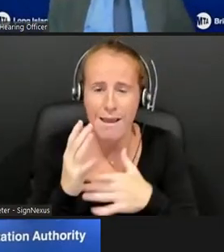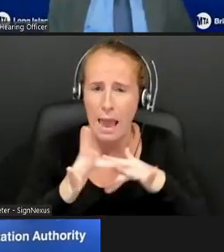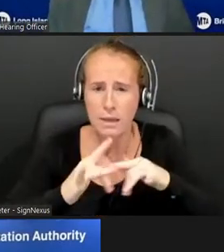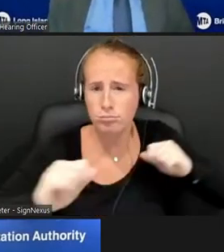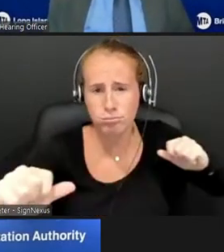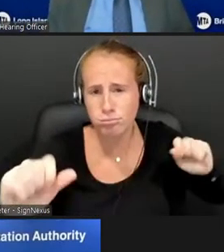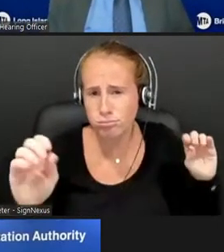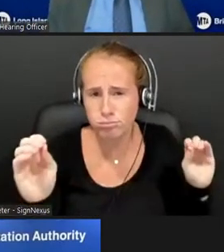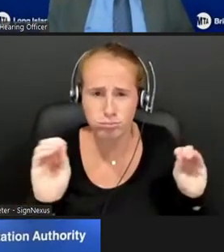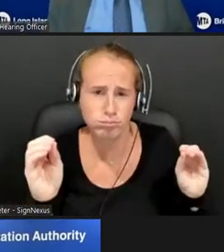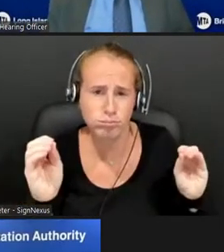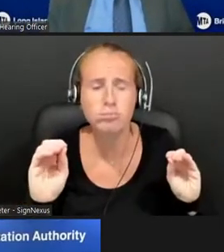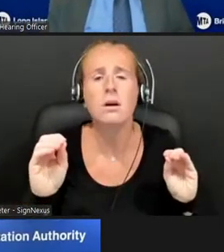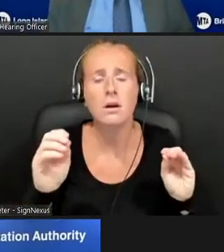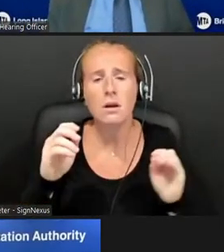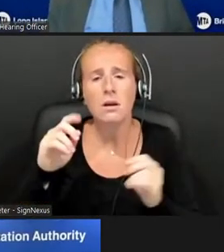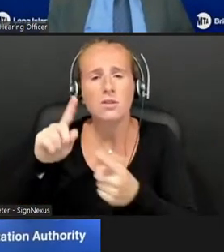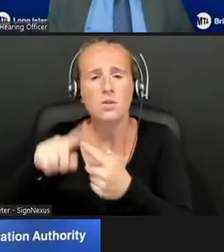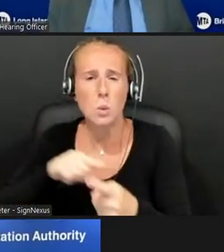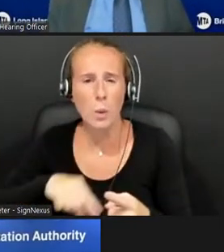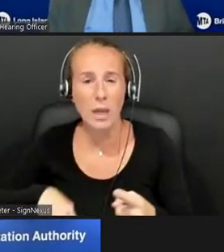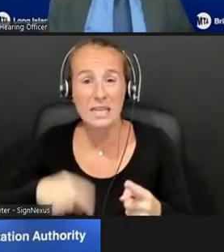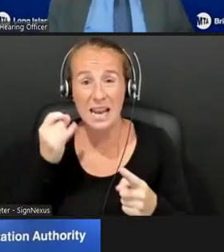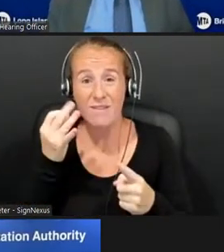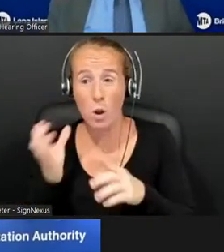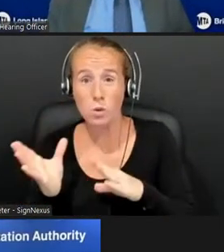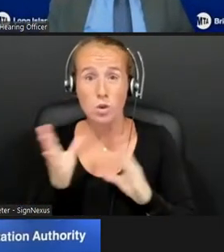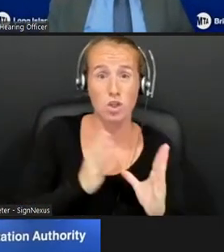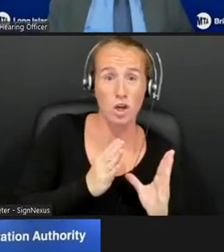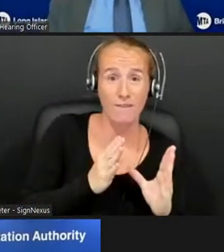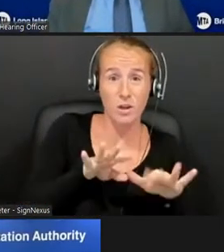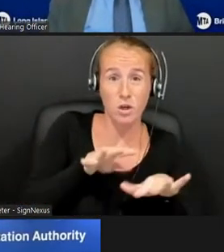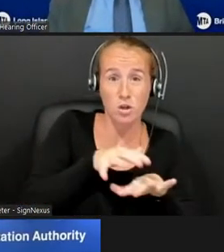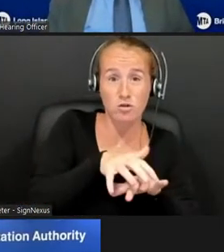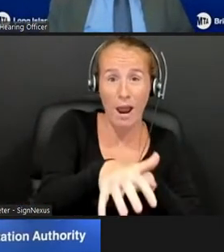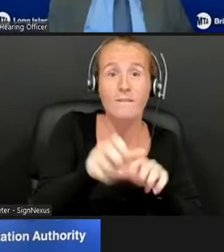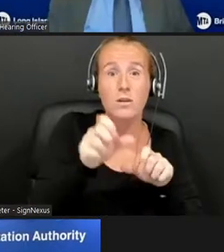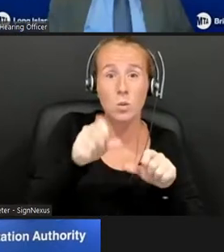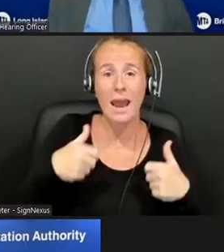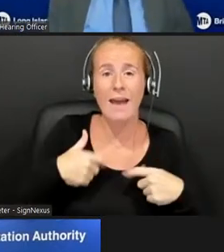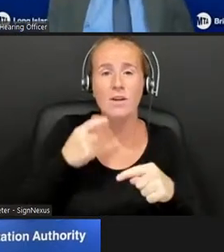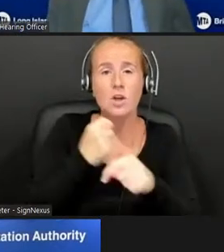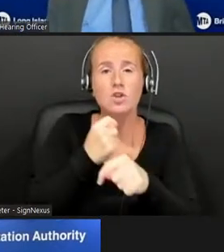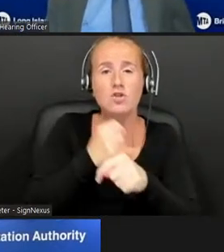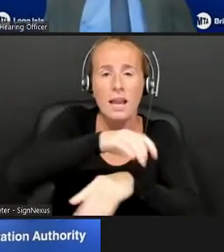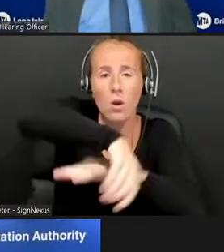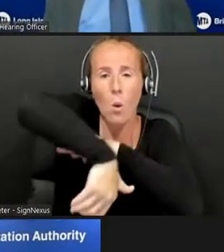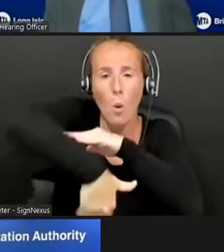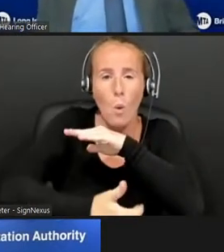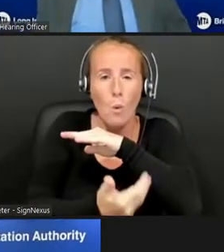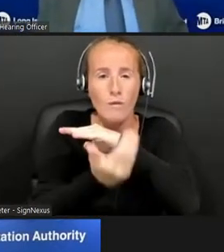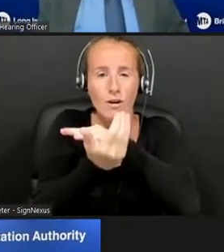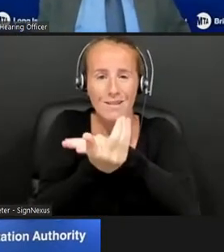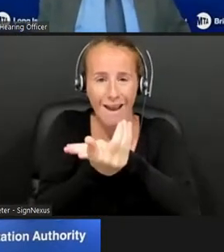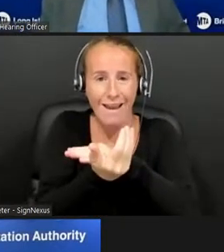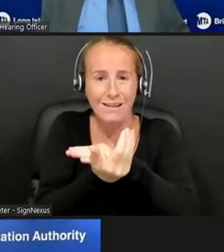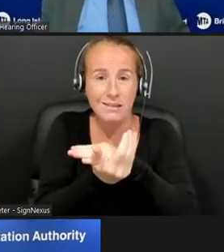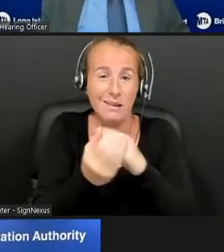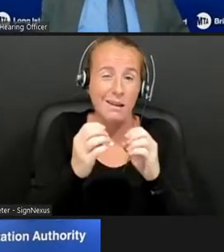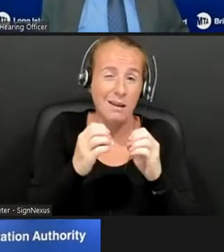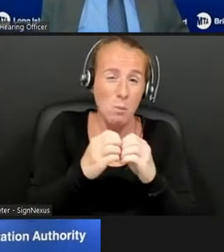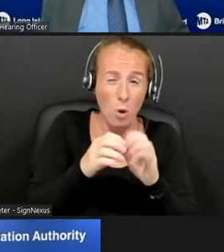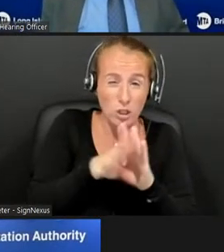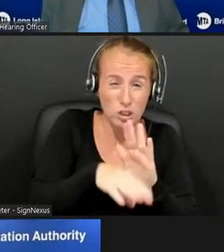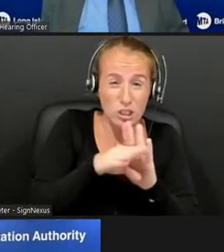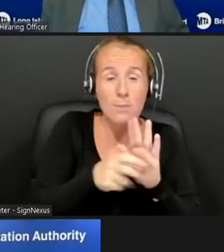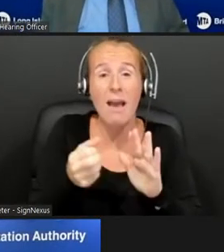if anything you want to shift traffic you can have Trucking go overnight and maybe not incur a cost and that way the economy is not taking